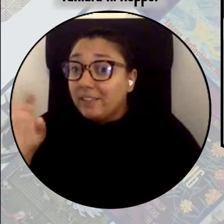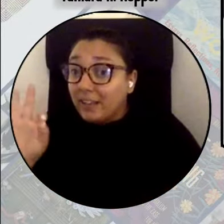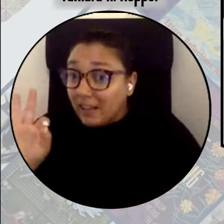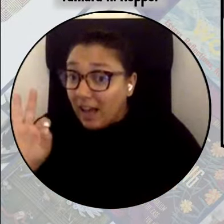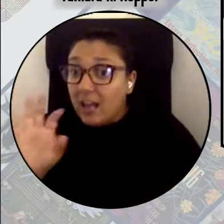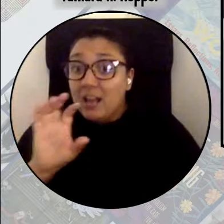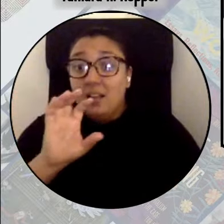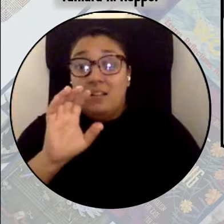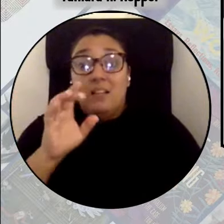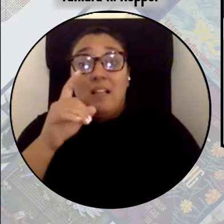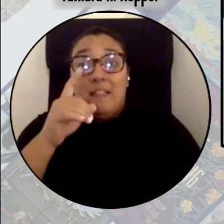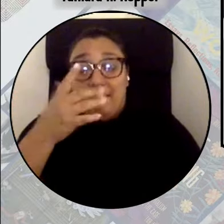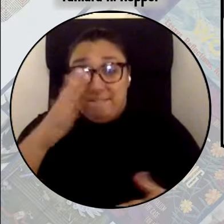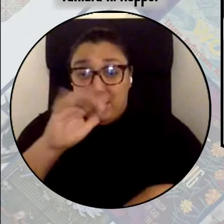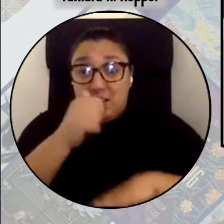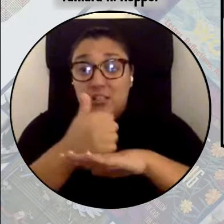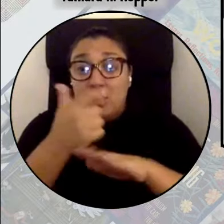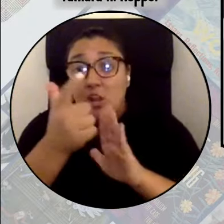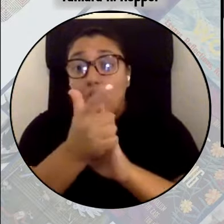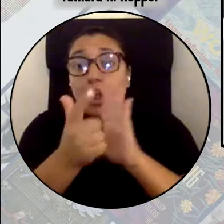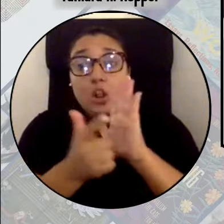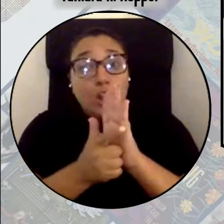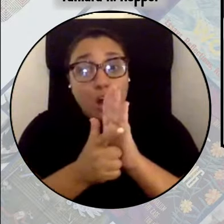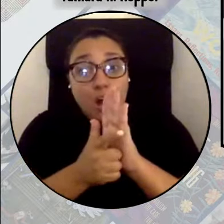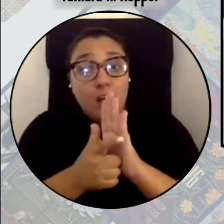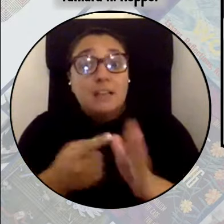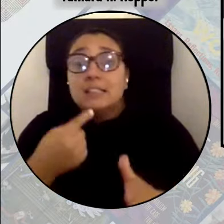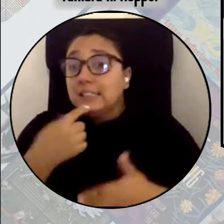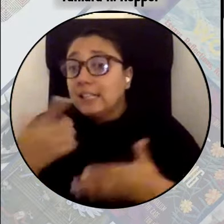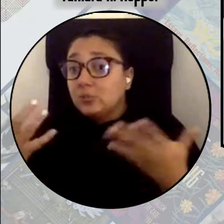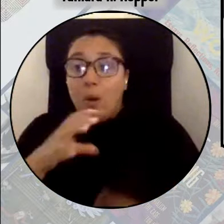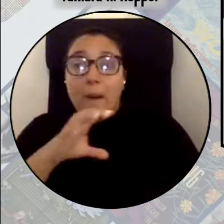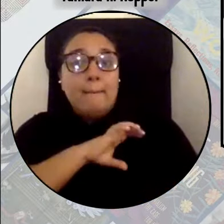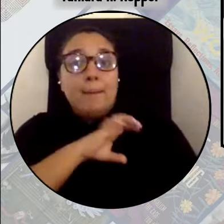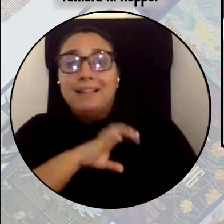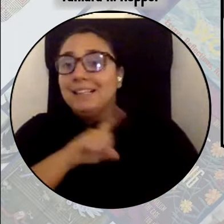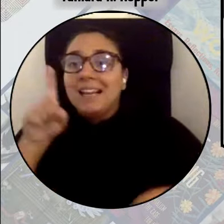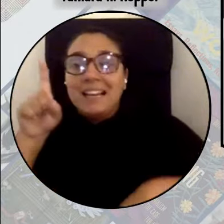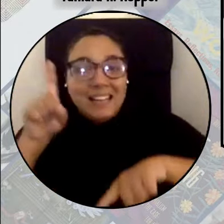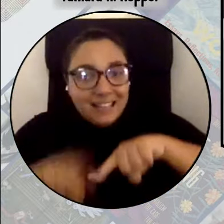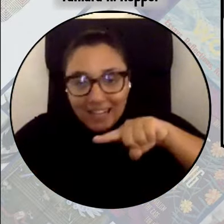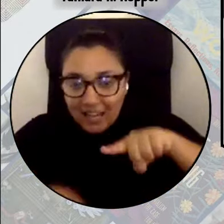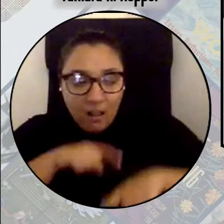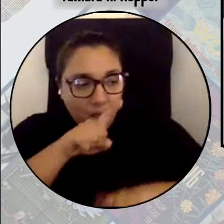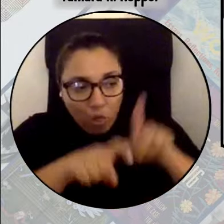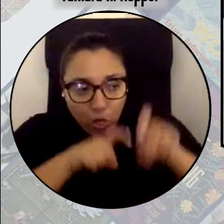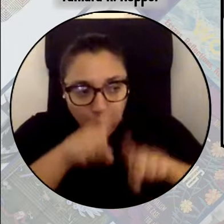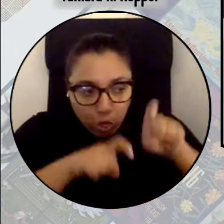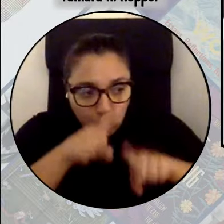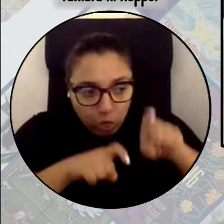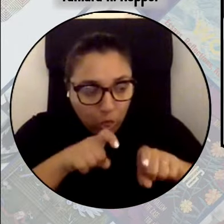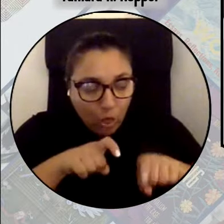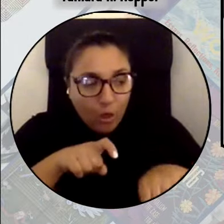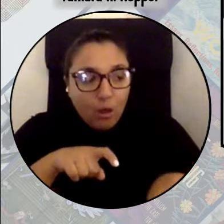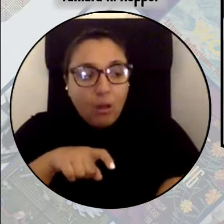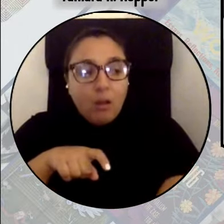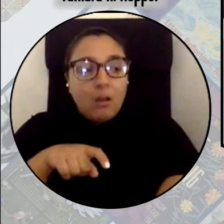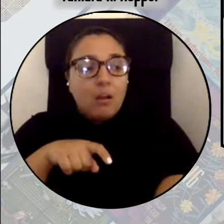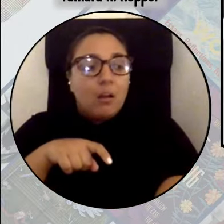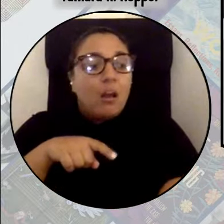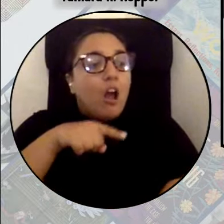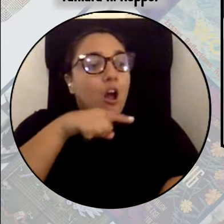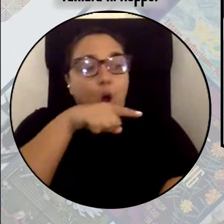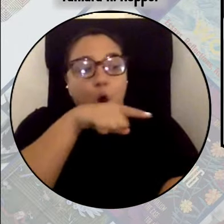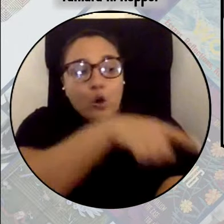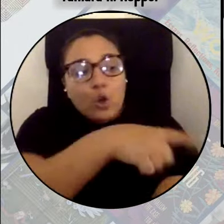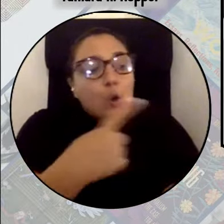people not suspected of crimes. So here you're already seeing kind of, you know, if I don't suspect you of a crime, but